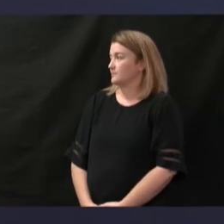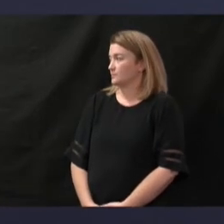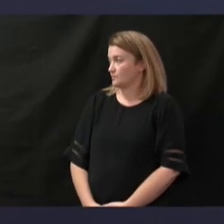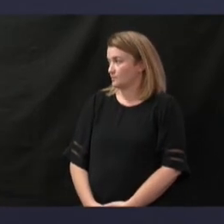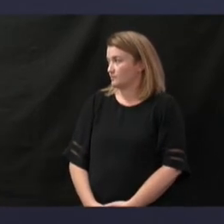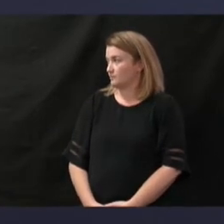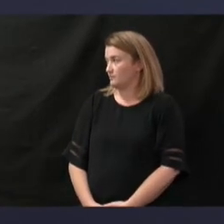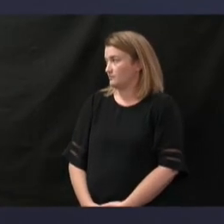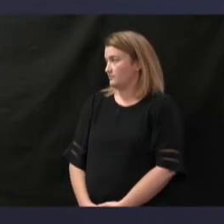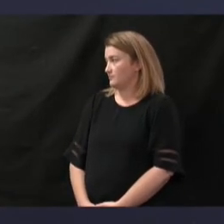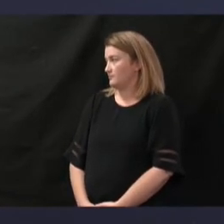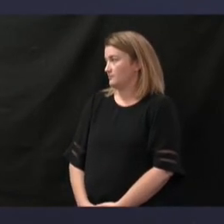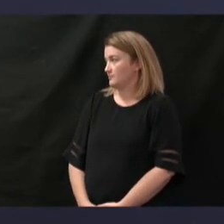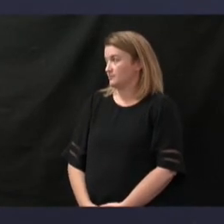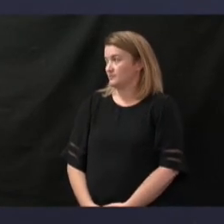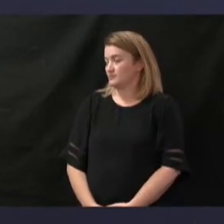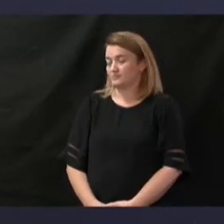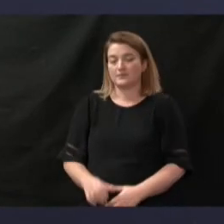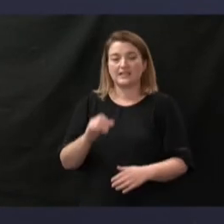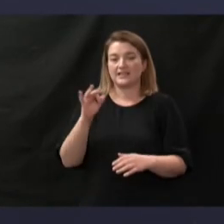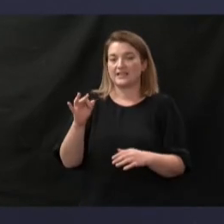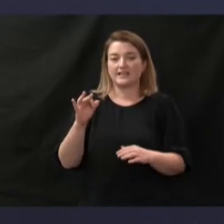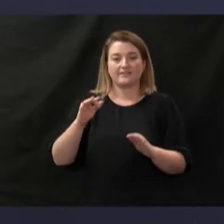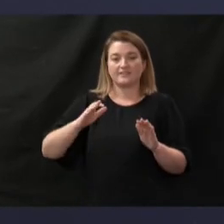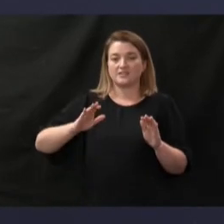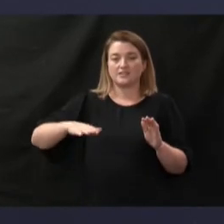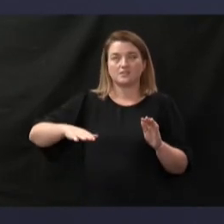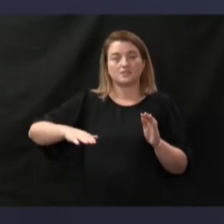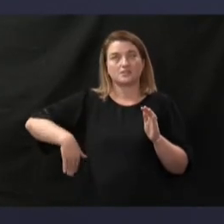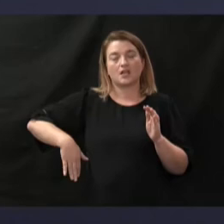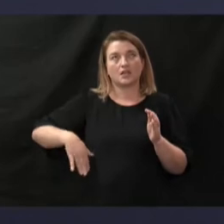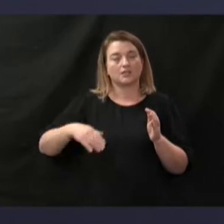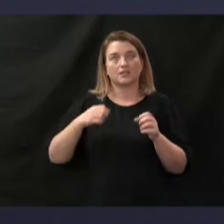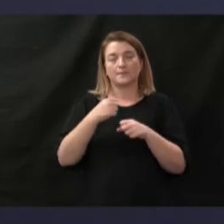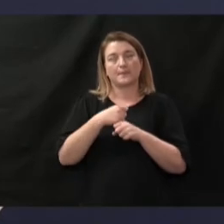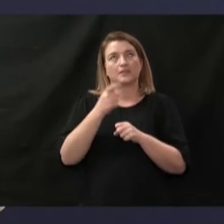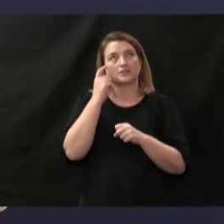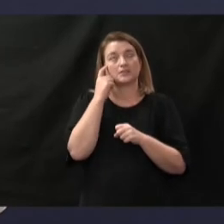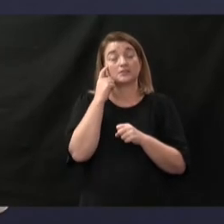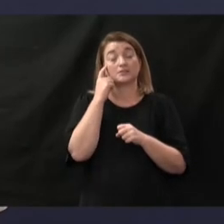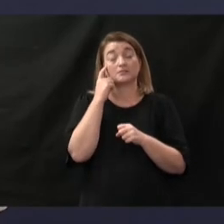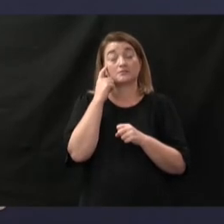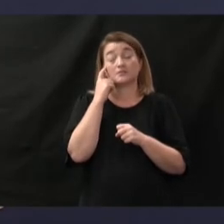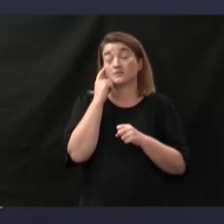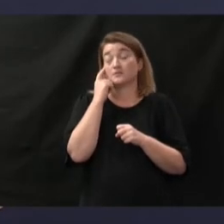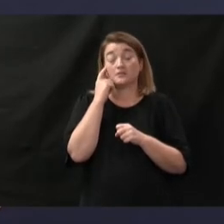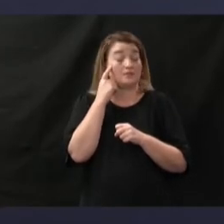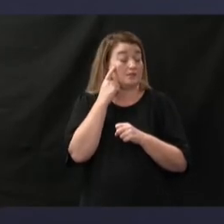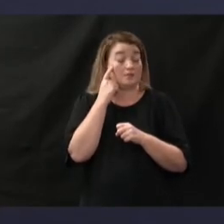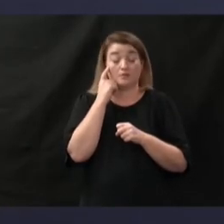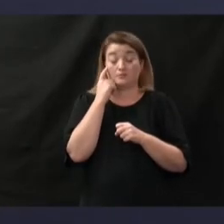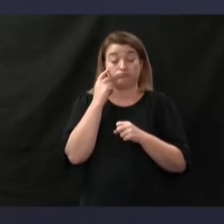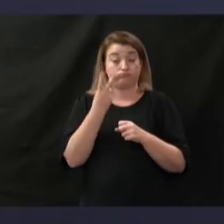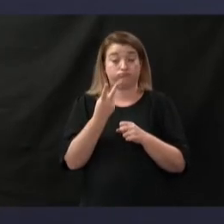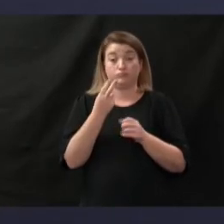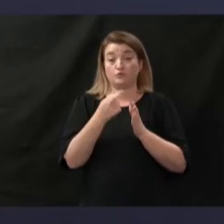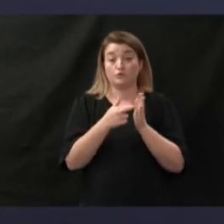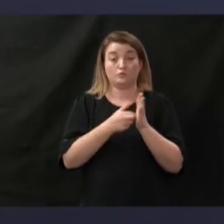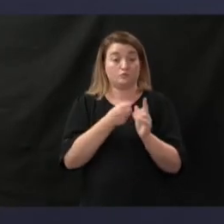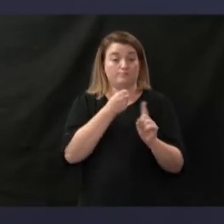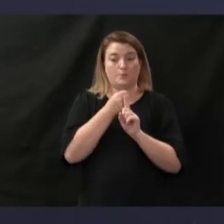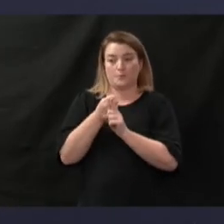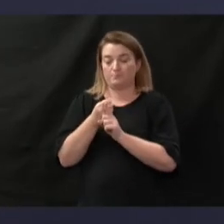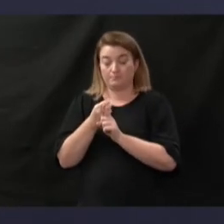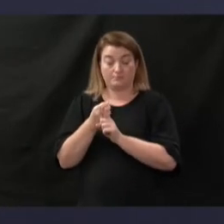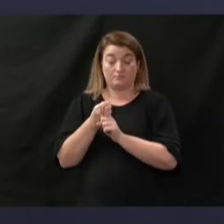if that's not processing in your brain quite yet, don't worry about it, because these two rules came at you pretty darn quick. It may work for